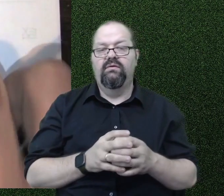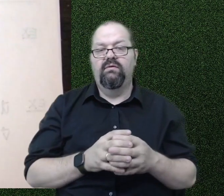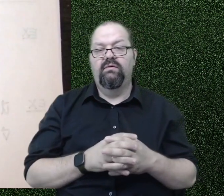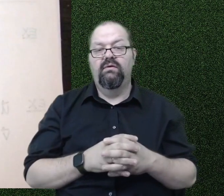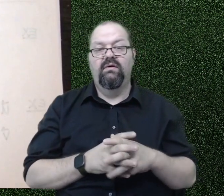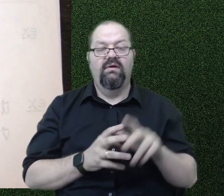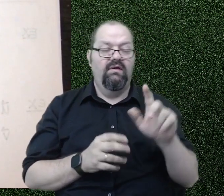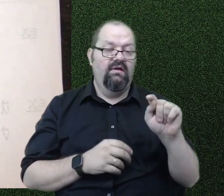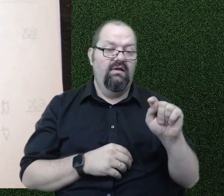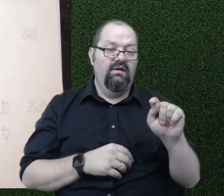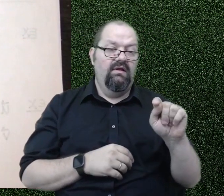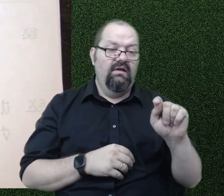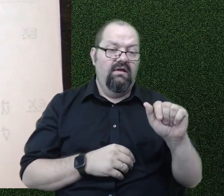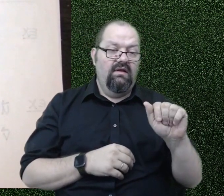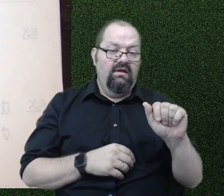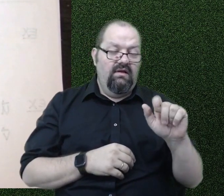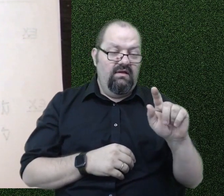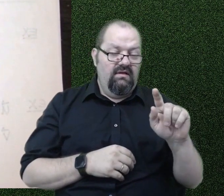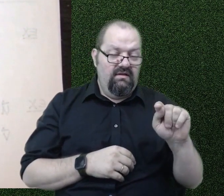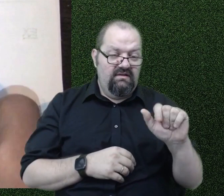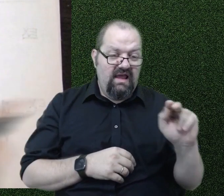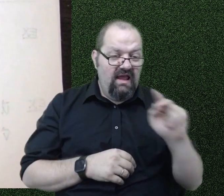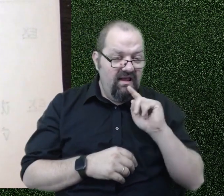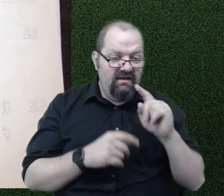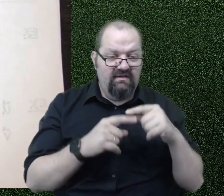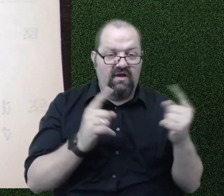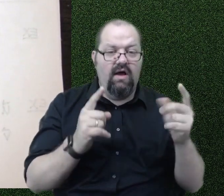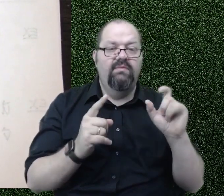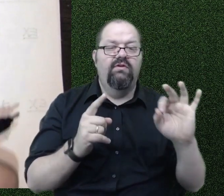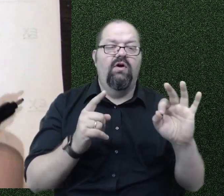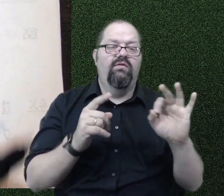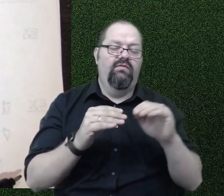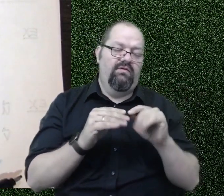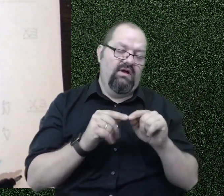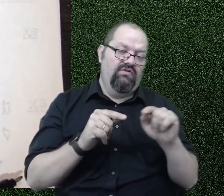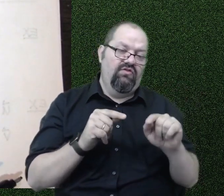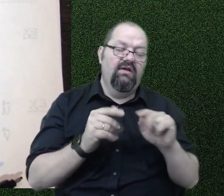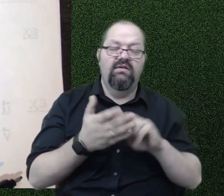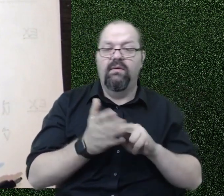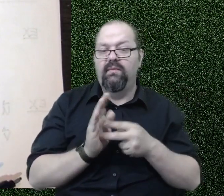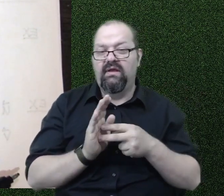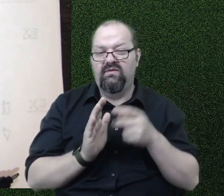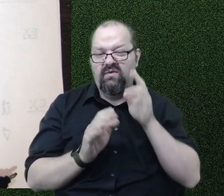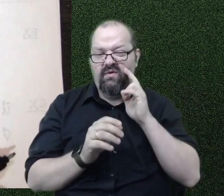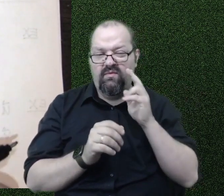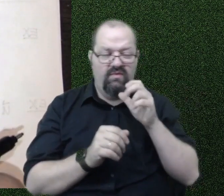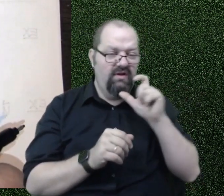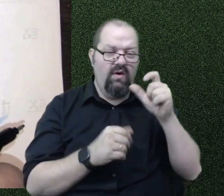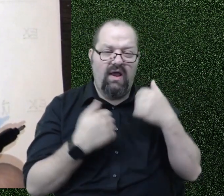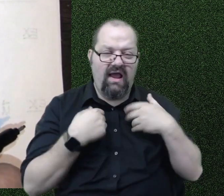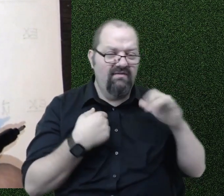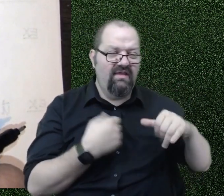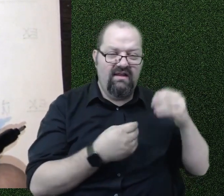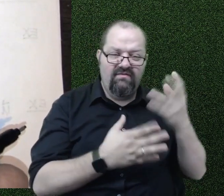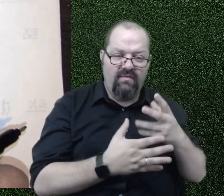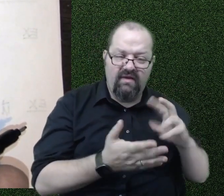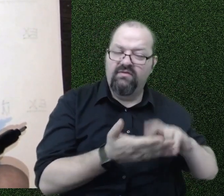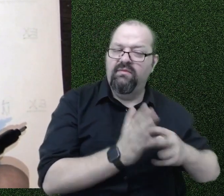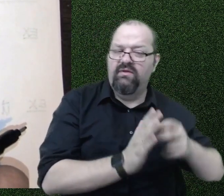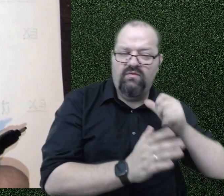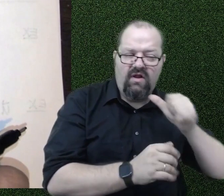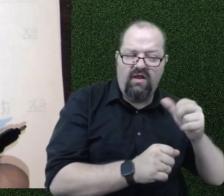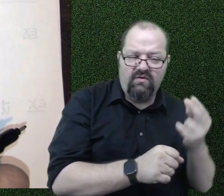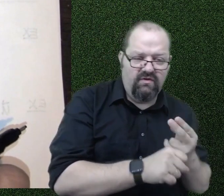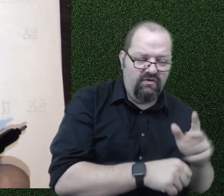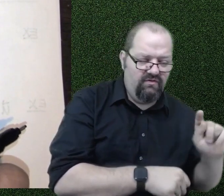Tangent is opposite over adjacent. We don't have both of those, so we're not going to use that. We're going to use these two. Now, it's assumed that we know theta.